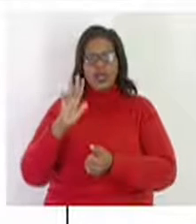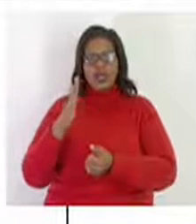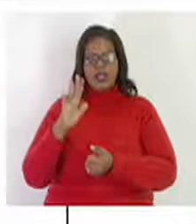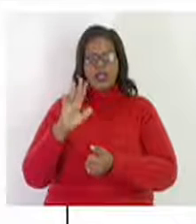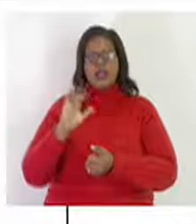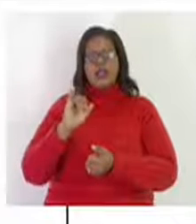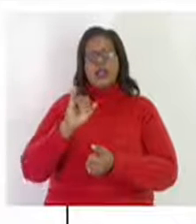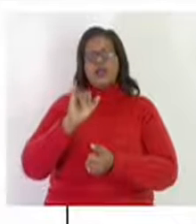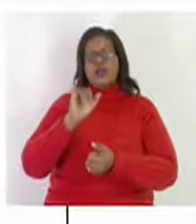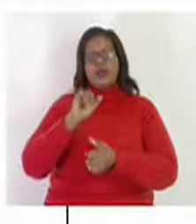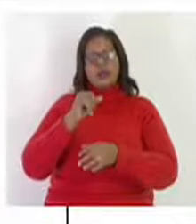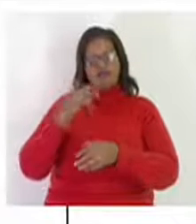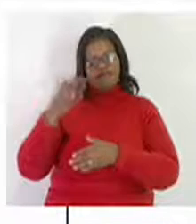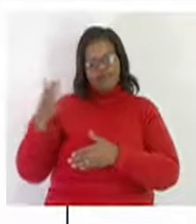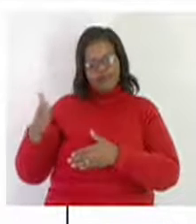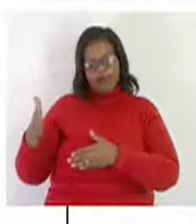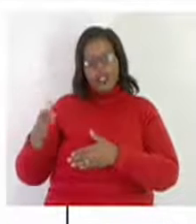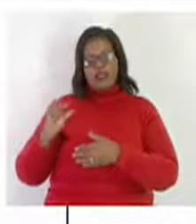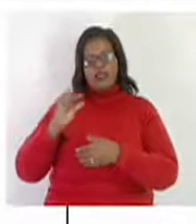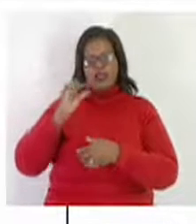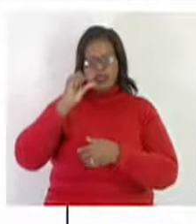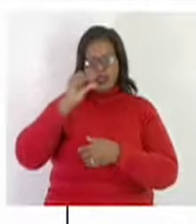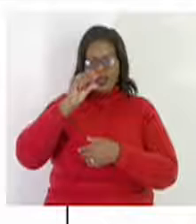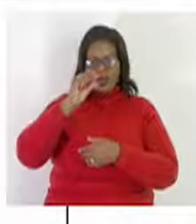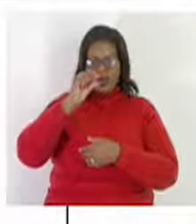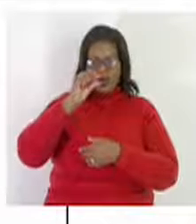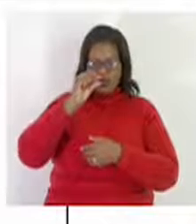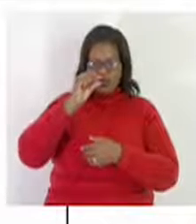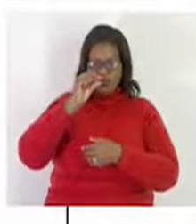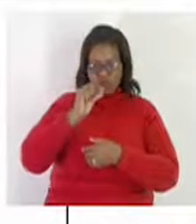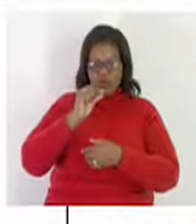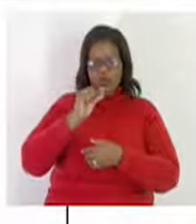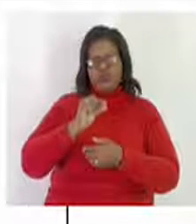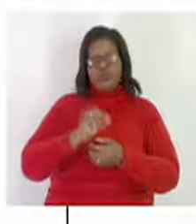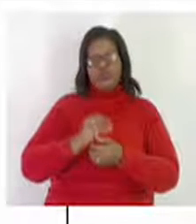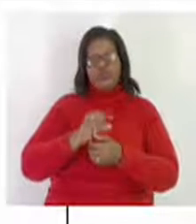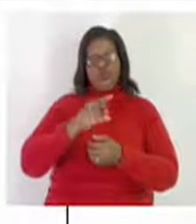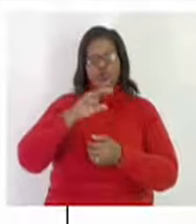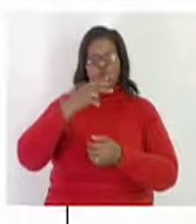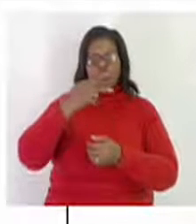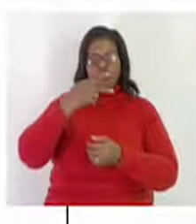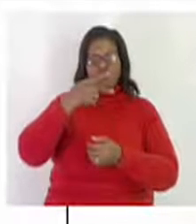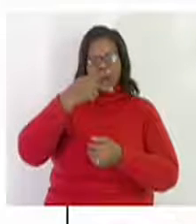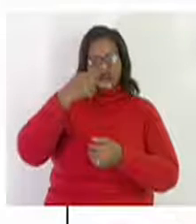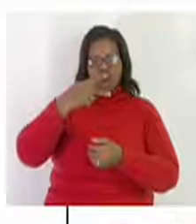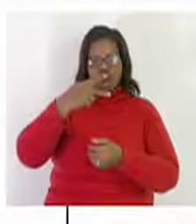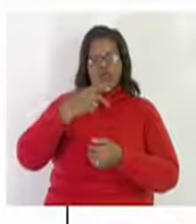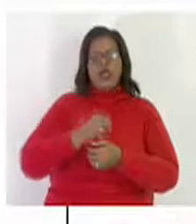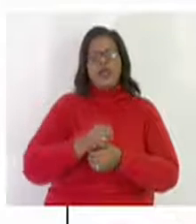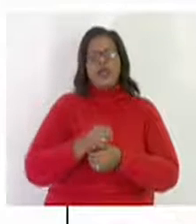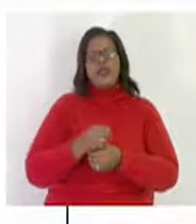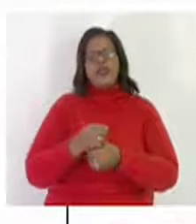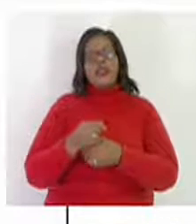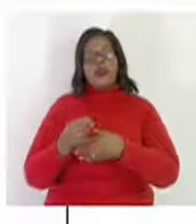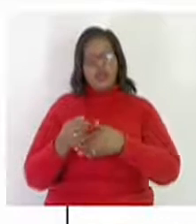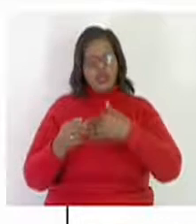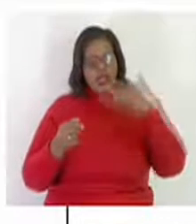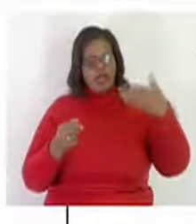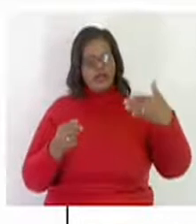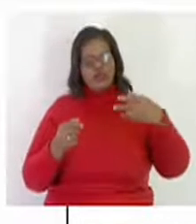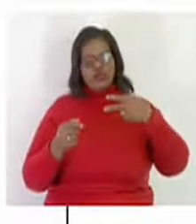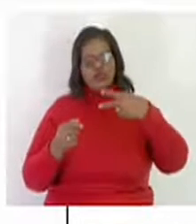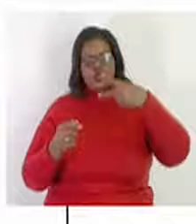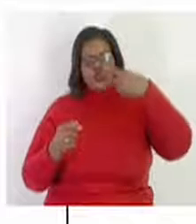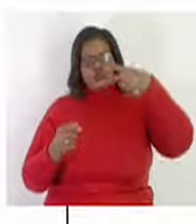less than. The one which is opening to the left, it is greater than. And the equal